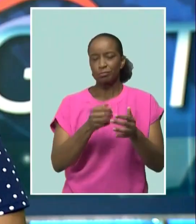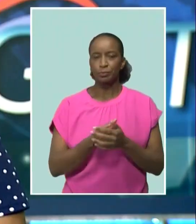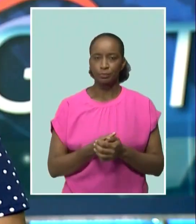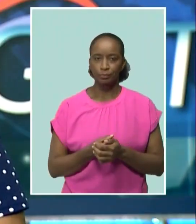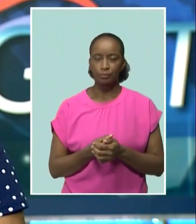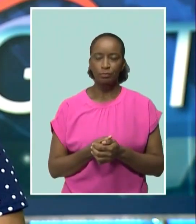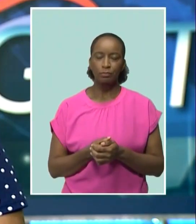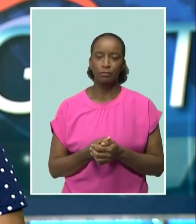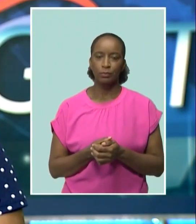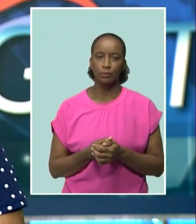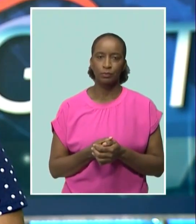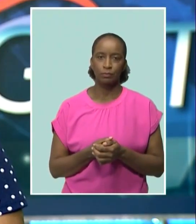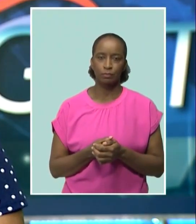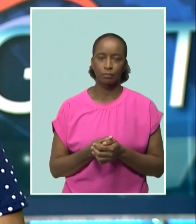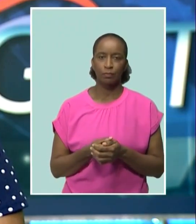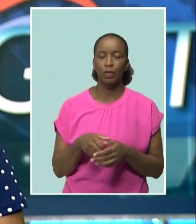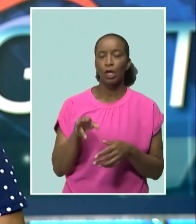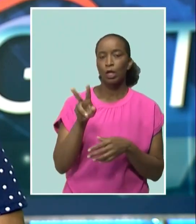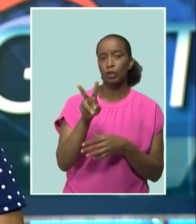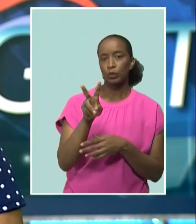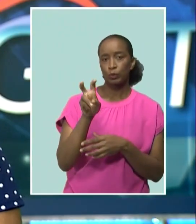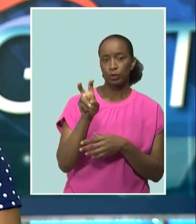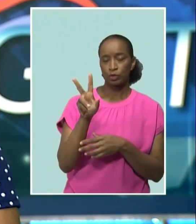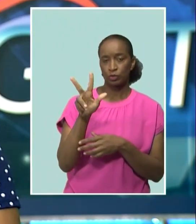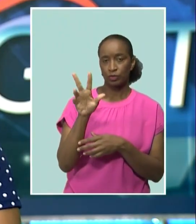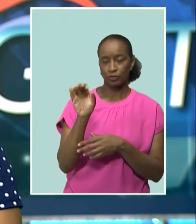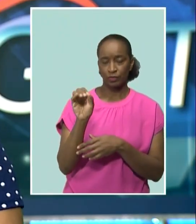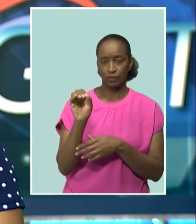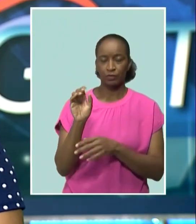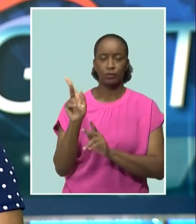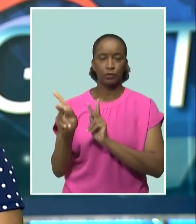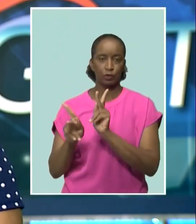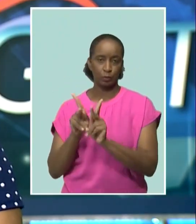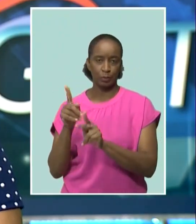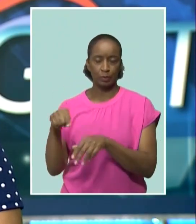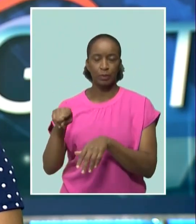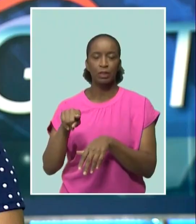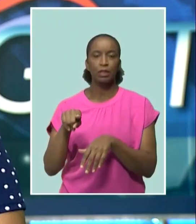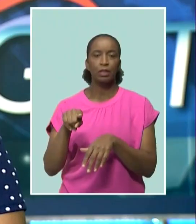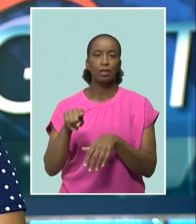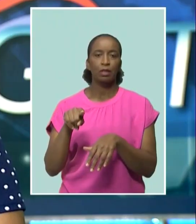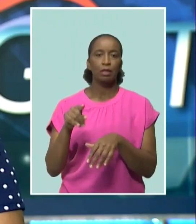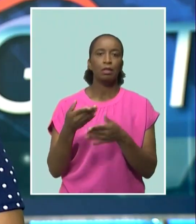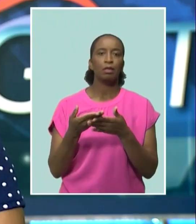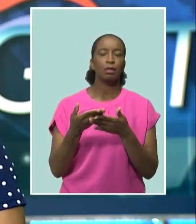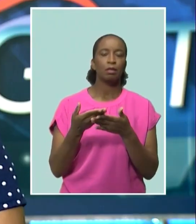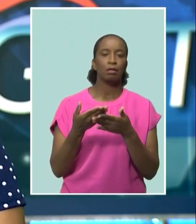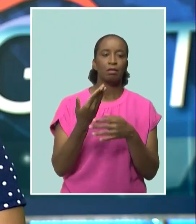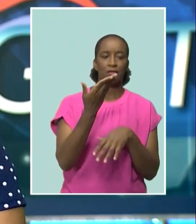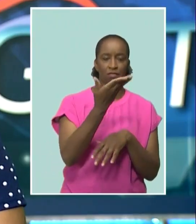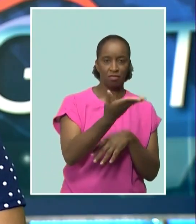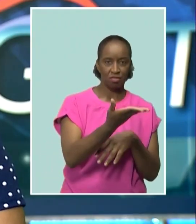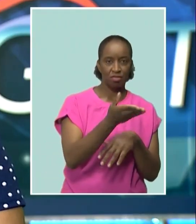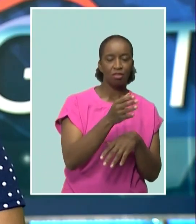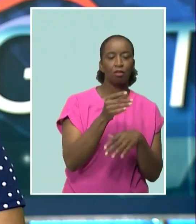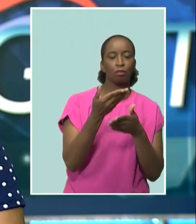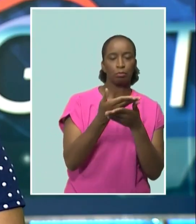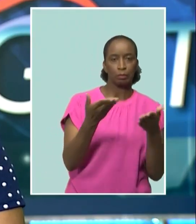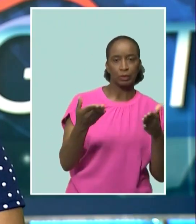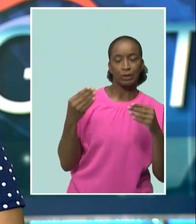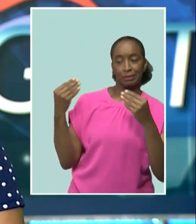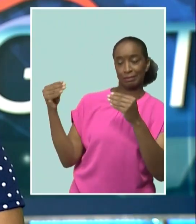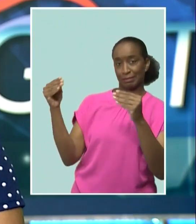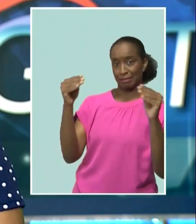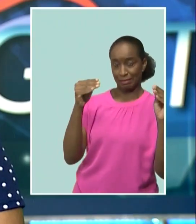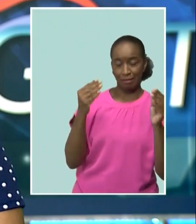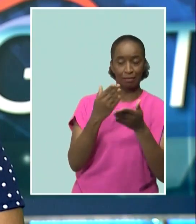of the 250 people attending the Barbados Sport Inc.'s auction yesterday left empty-handed. This as the 7 vehicles